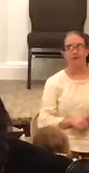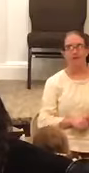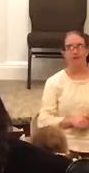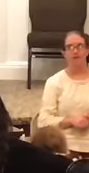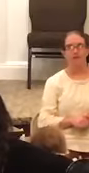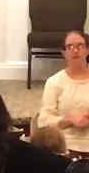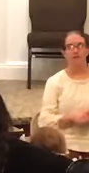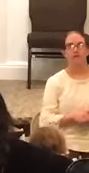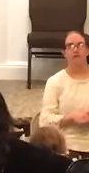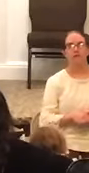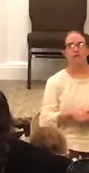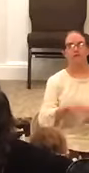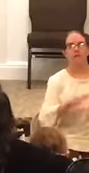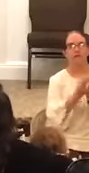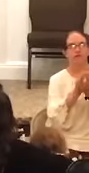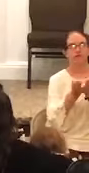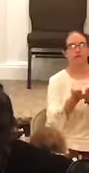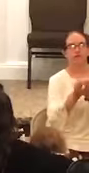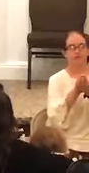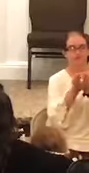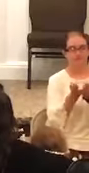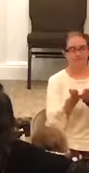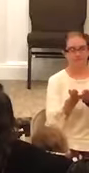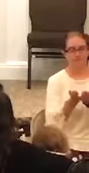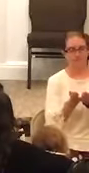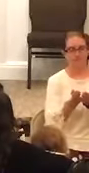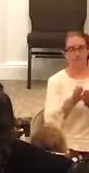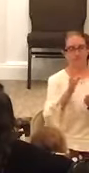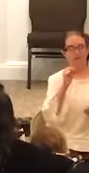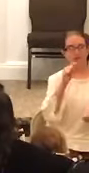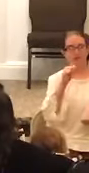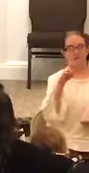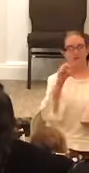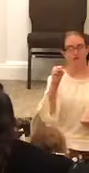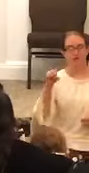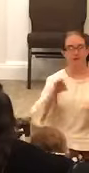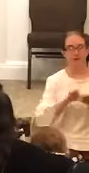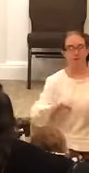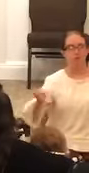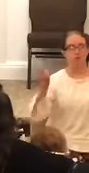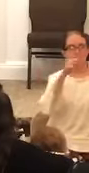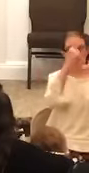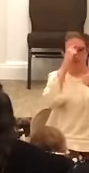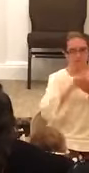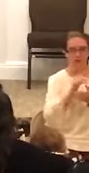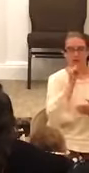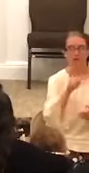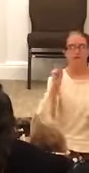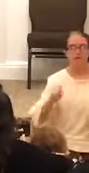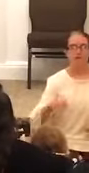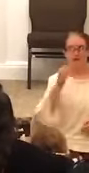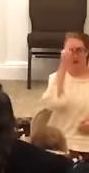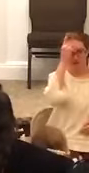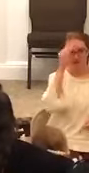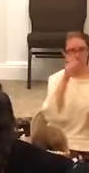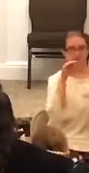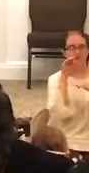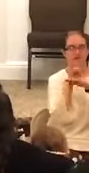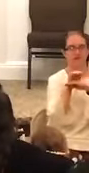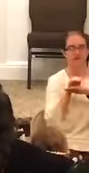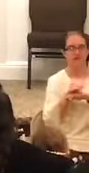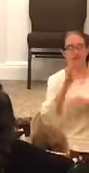through the Word of God. I can read you scripture after scripture after scripture that stresses how important doctrine is. Amen. You need to understand this evening that